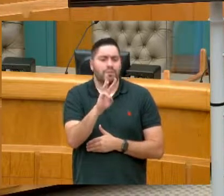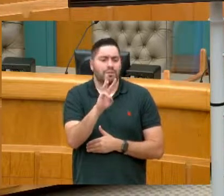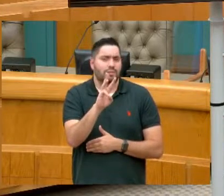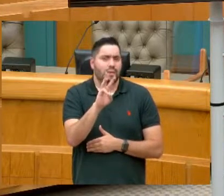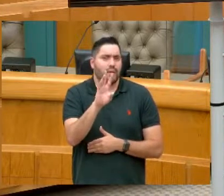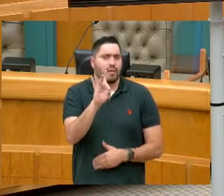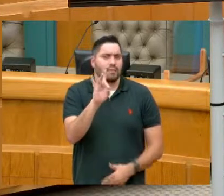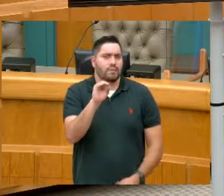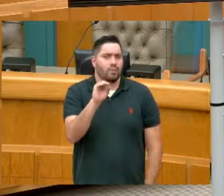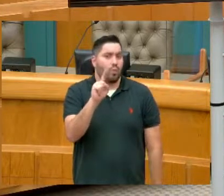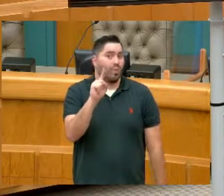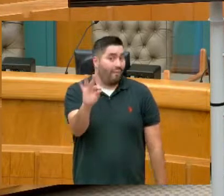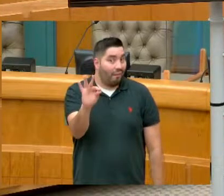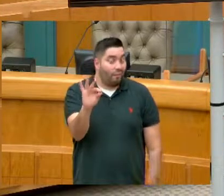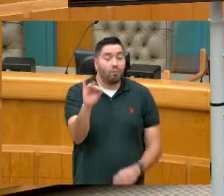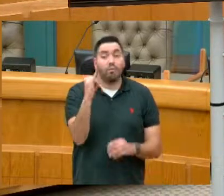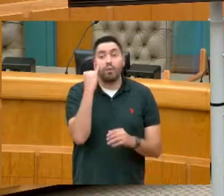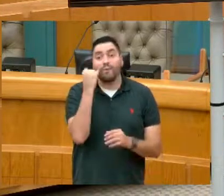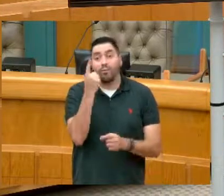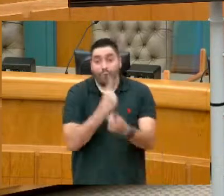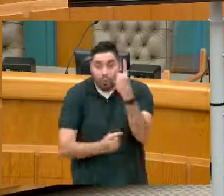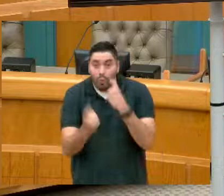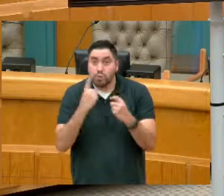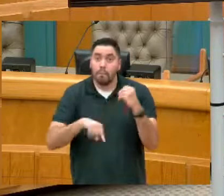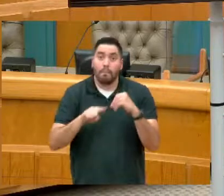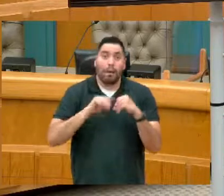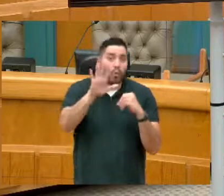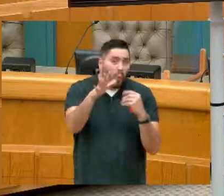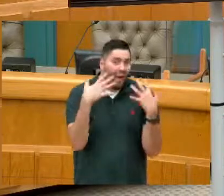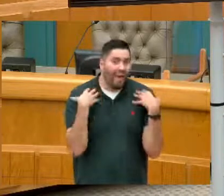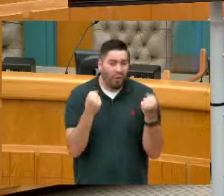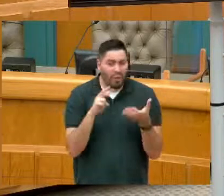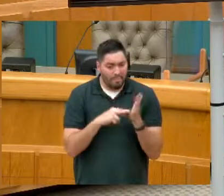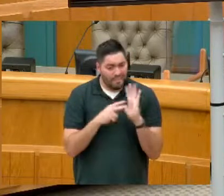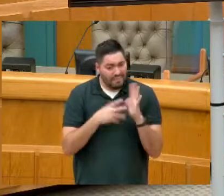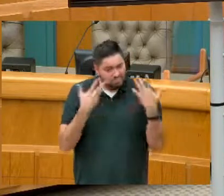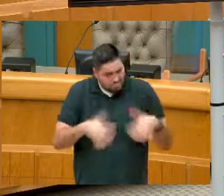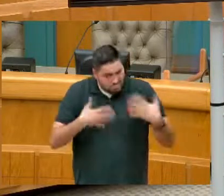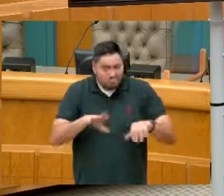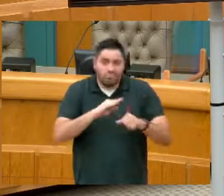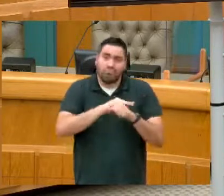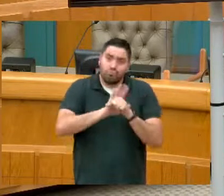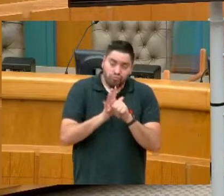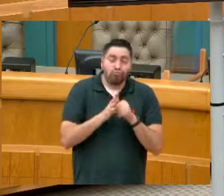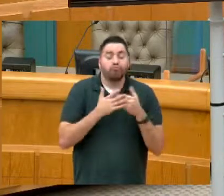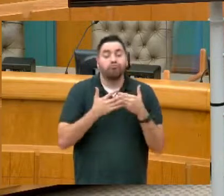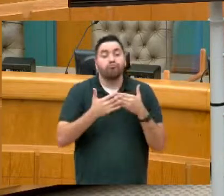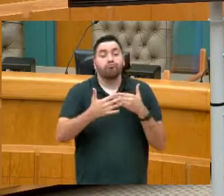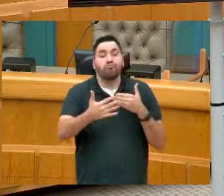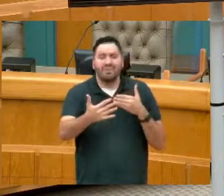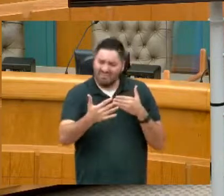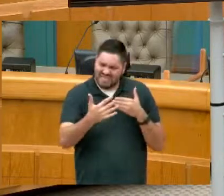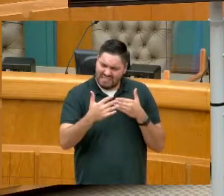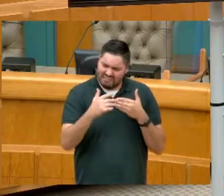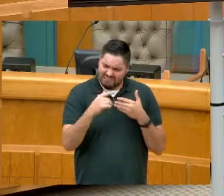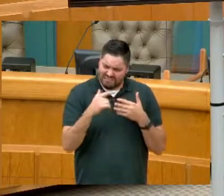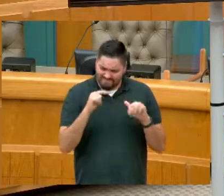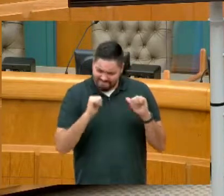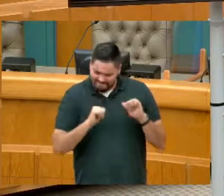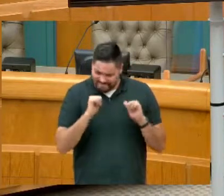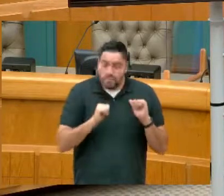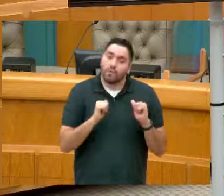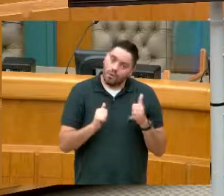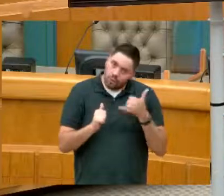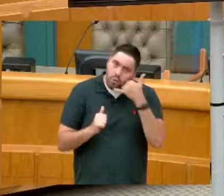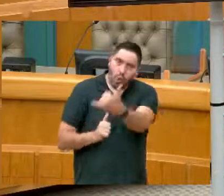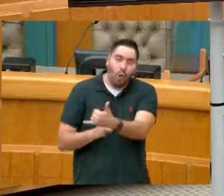For any COVID-19 positive patients, our COVID-19 outpatient clinic is still open Monday through Friday from